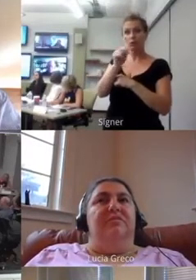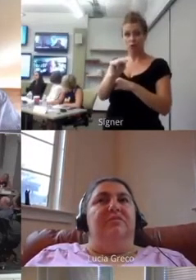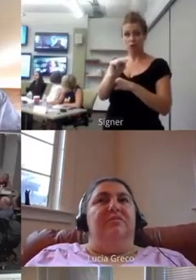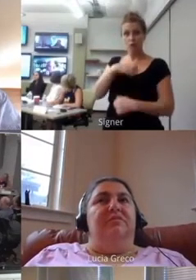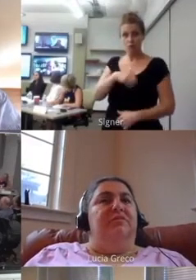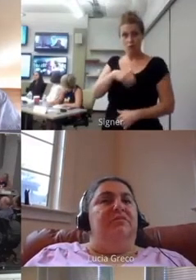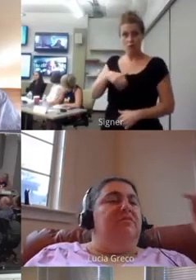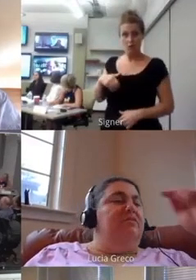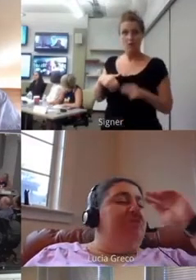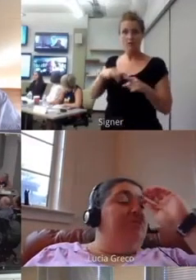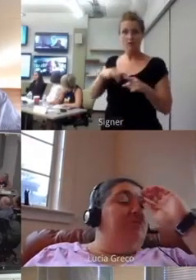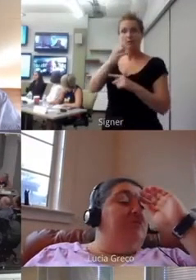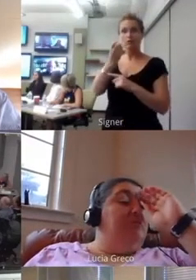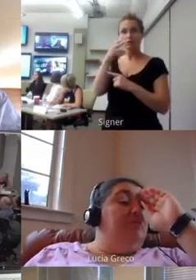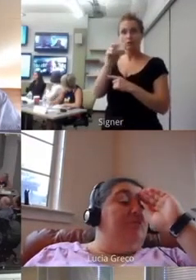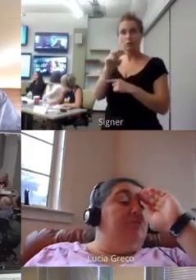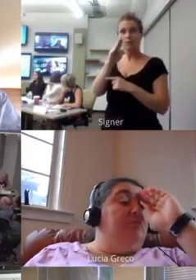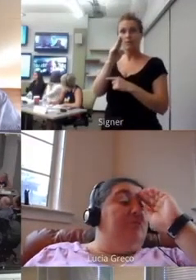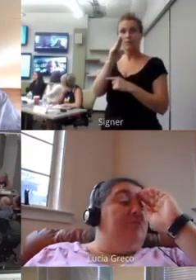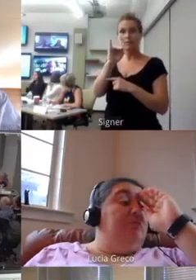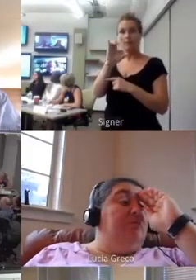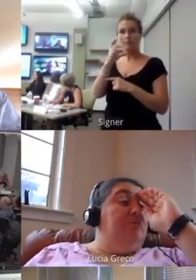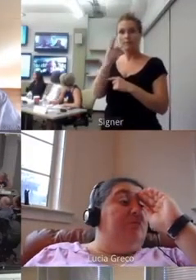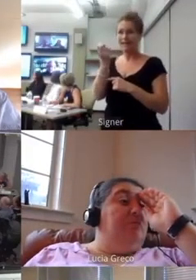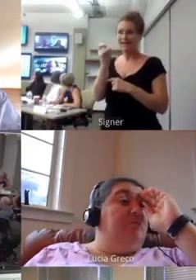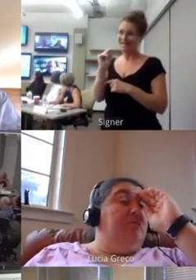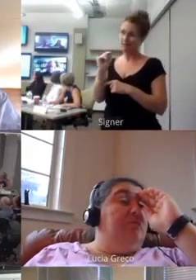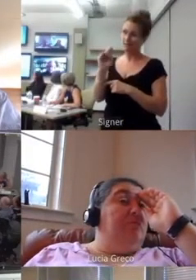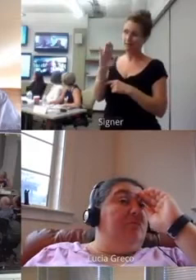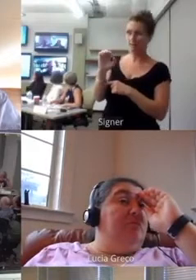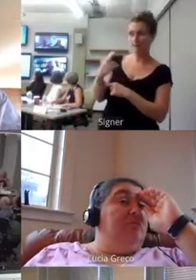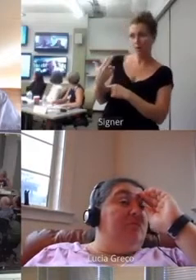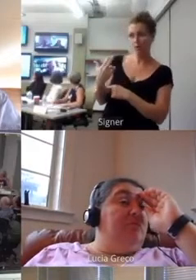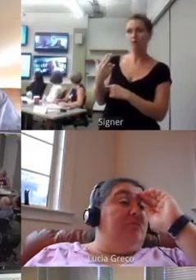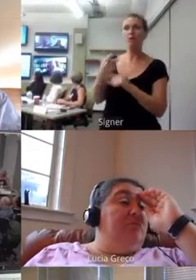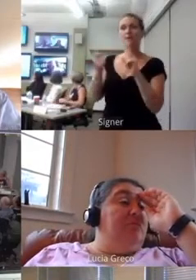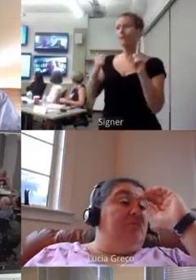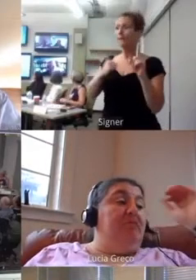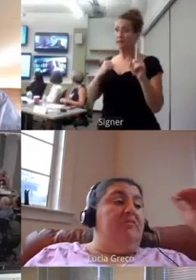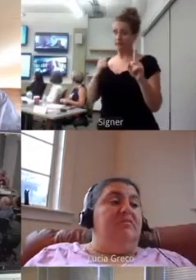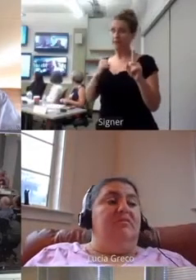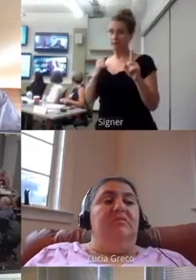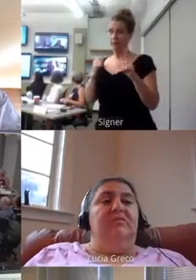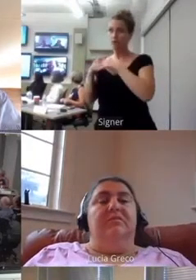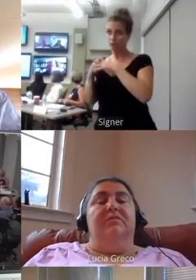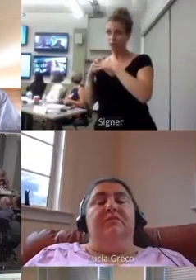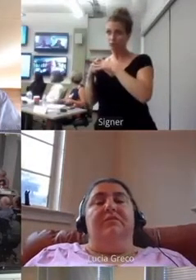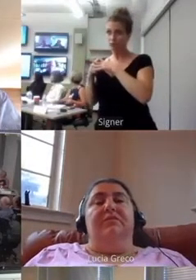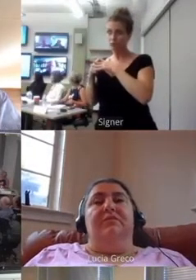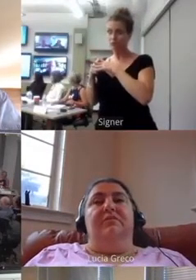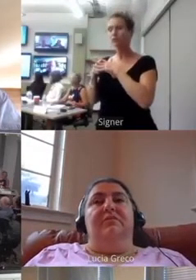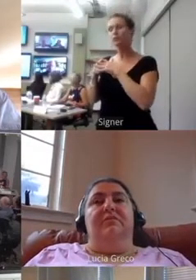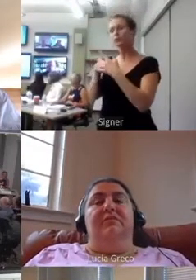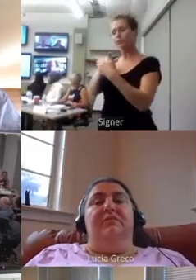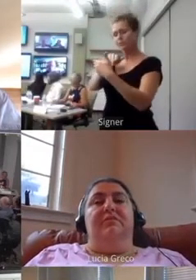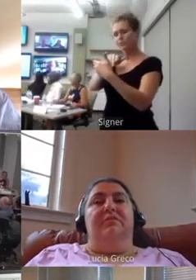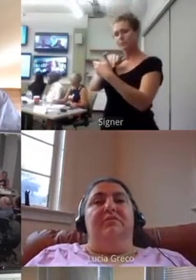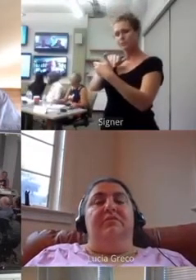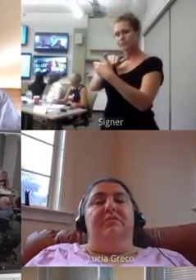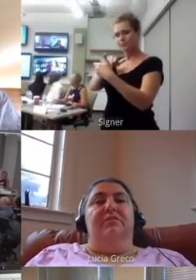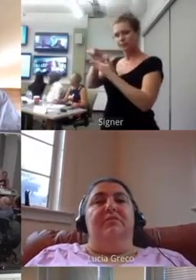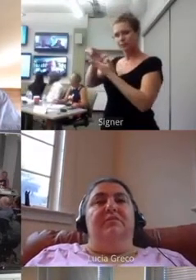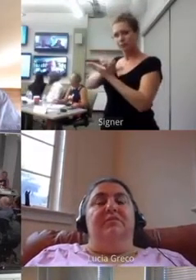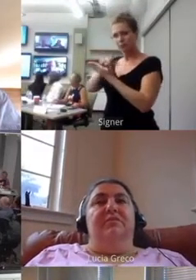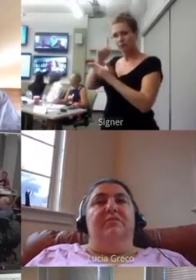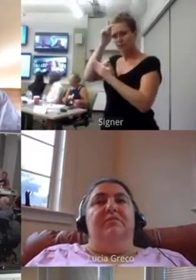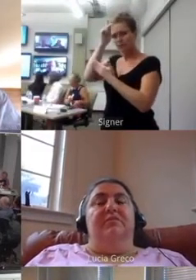Jerome Bickenbach. Jerome Bickenbach, who is from Canada, initially studied law and philosophy here, became a professor